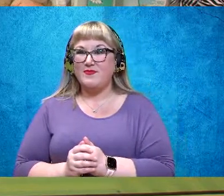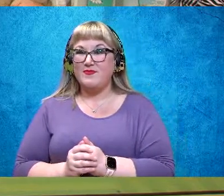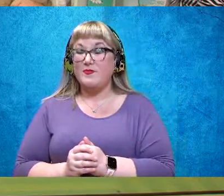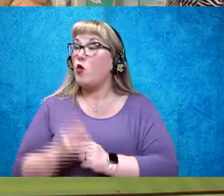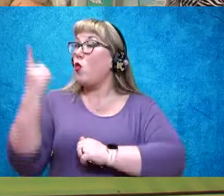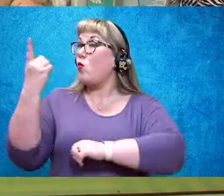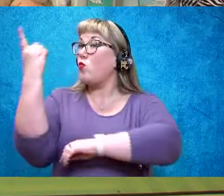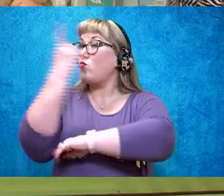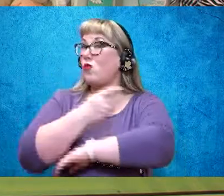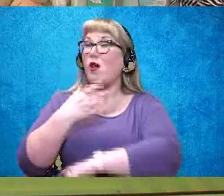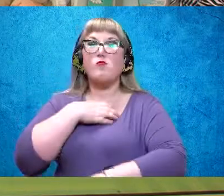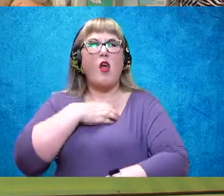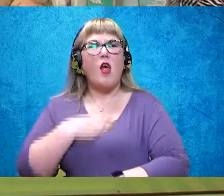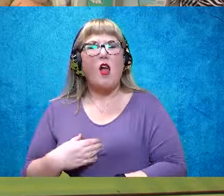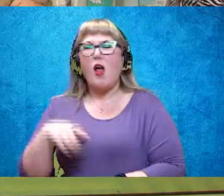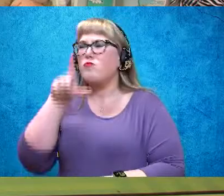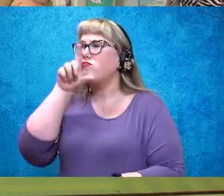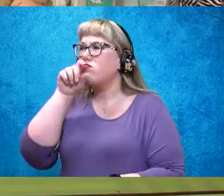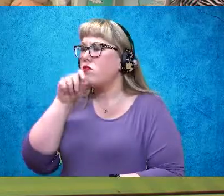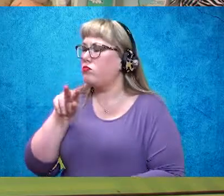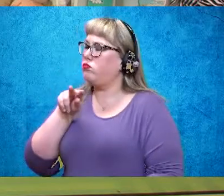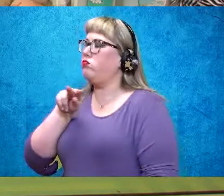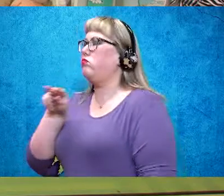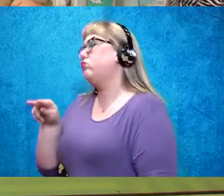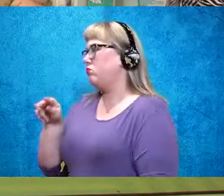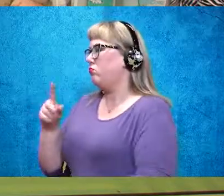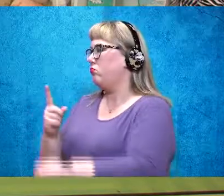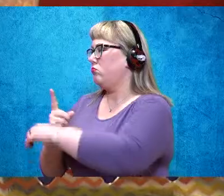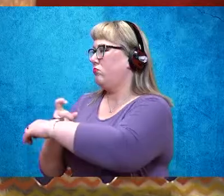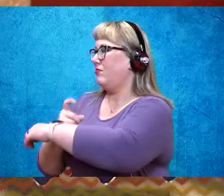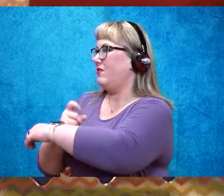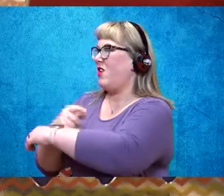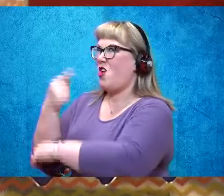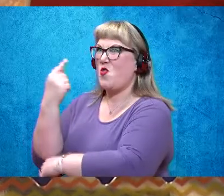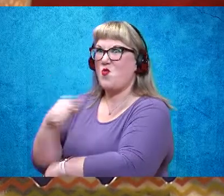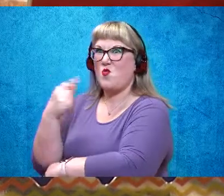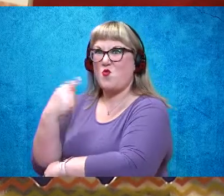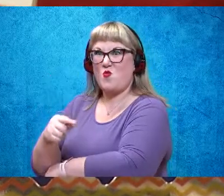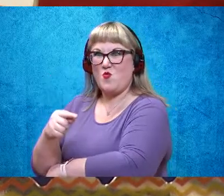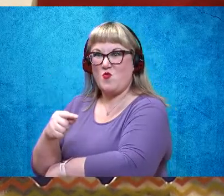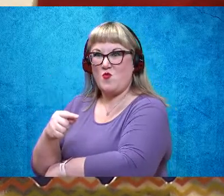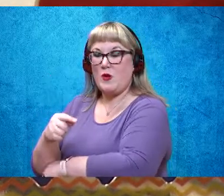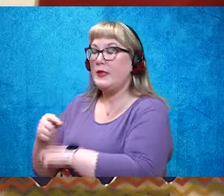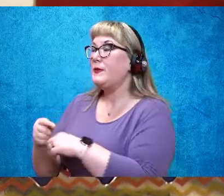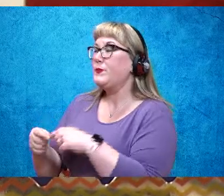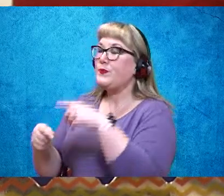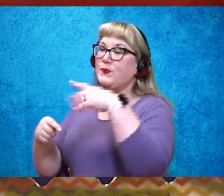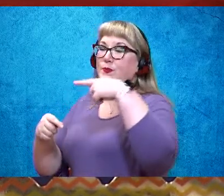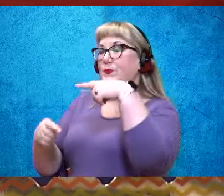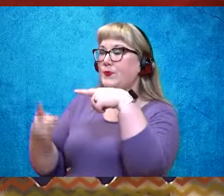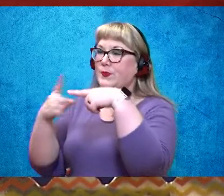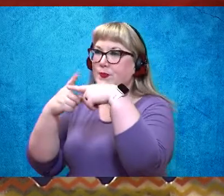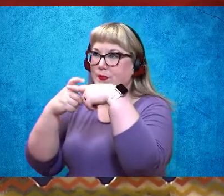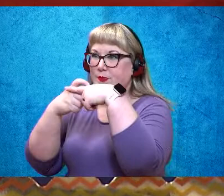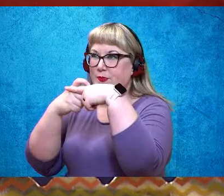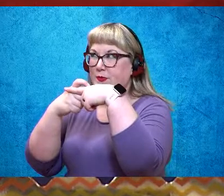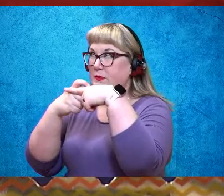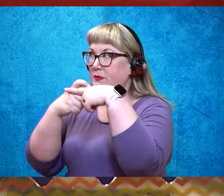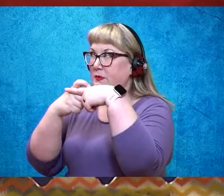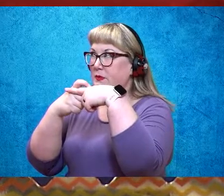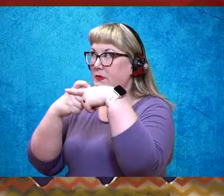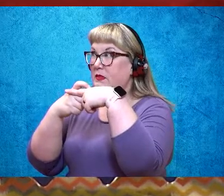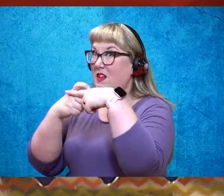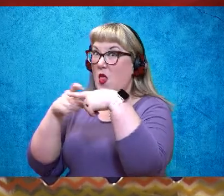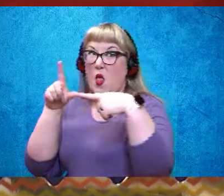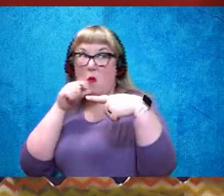One day a hungry robin saw an inchworm, green as an emerald, sitting on a twig. He was about to gobble him